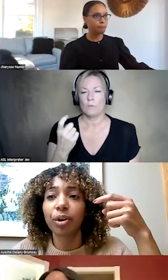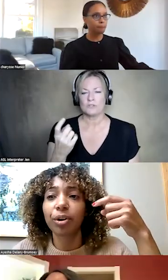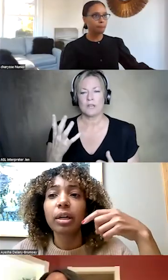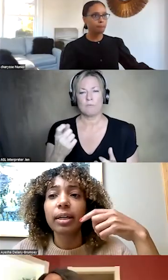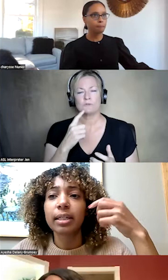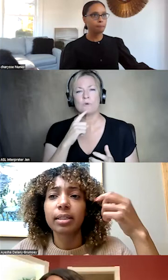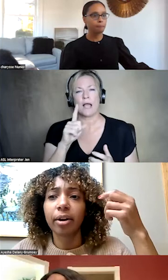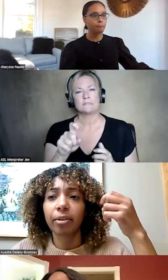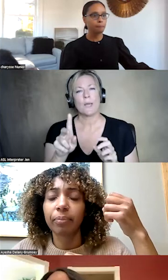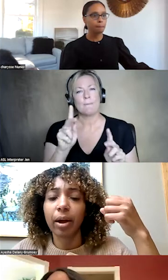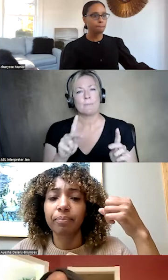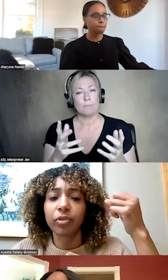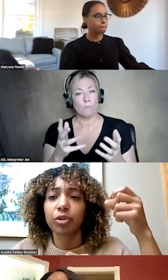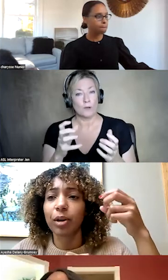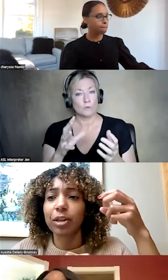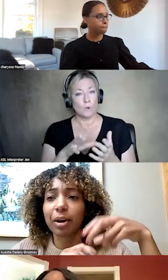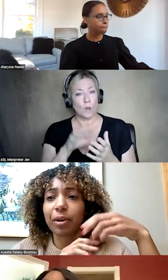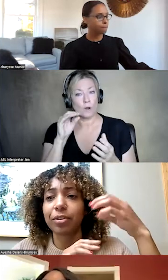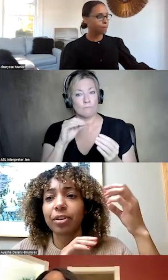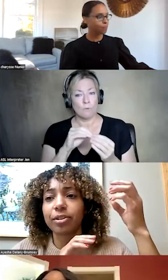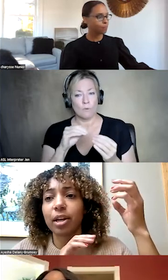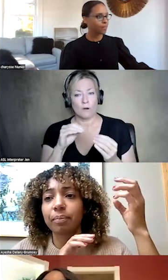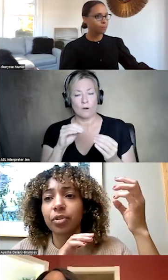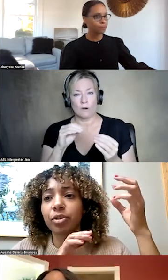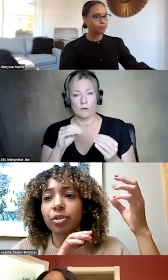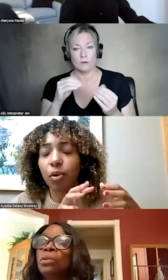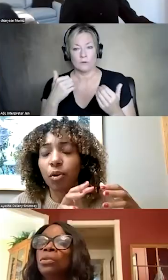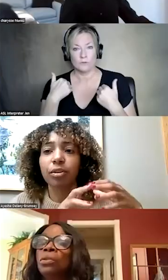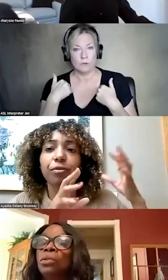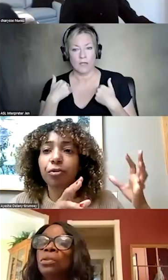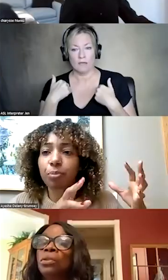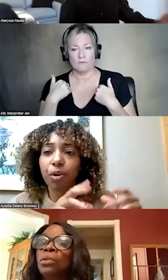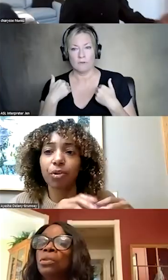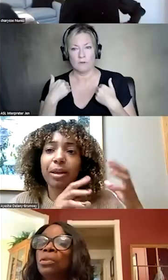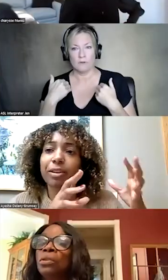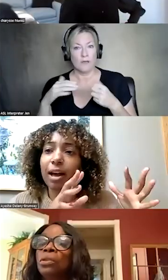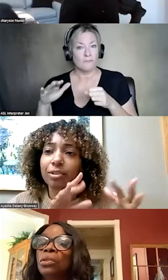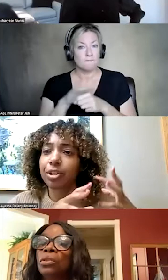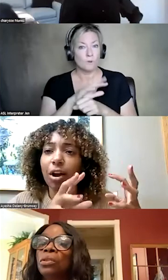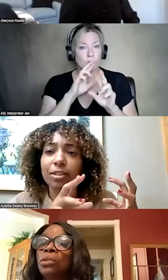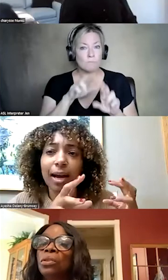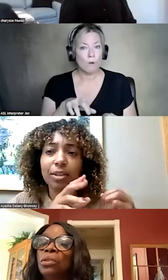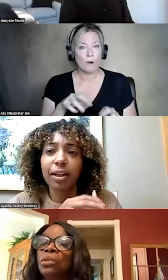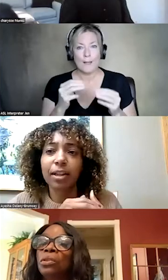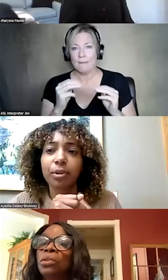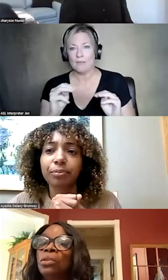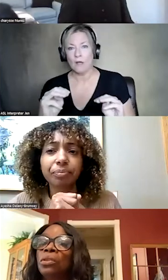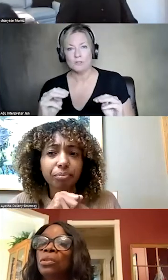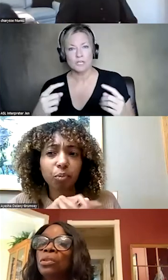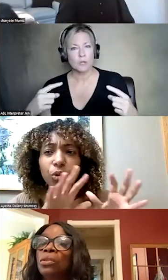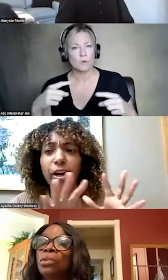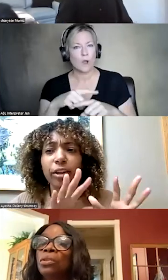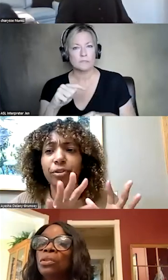learn more, is there, there was a question about whether there's the full report, the methodology, crosstabs